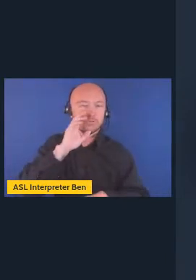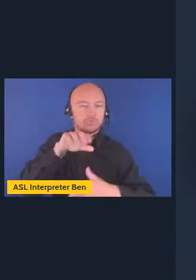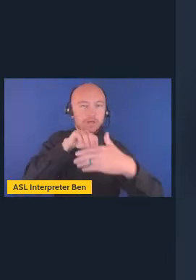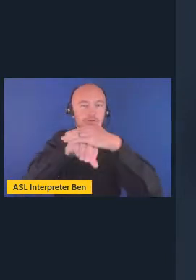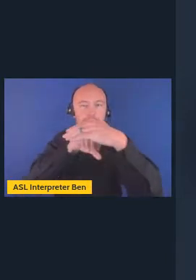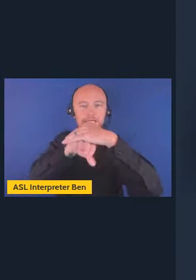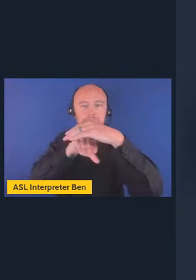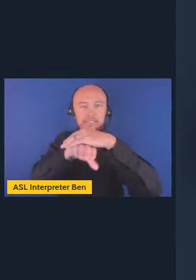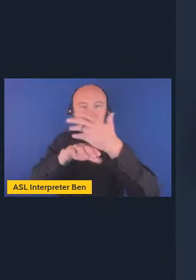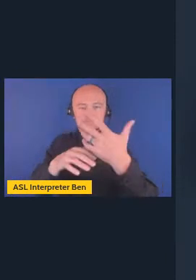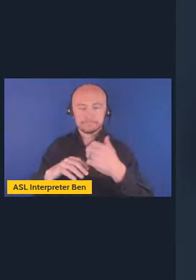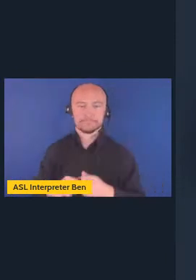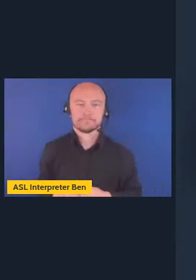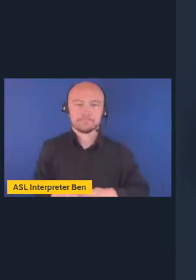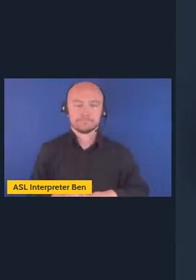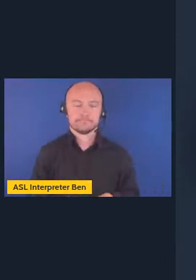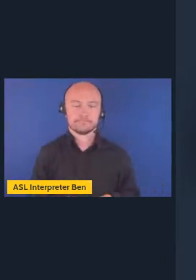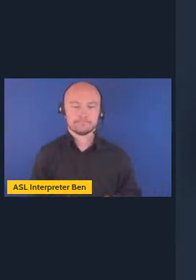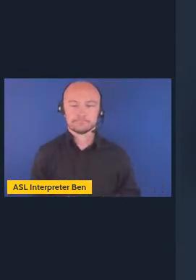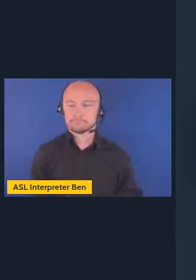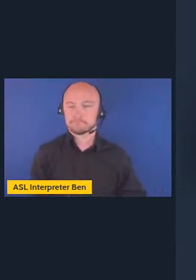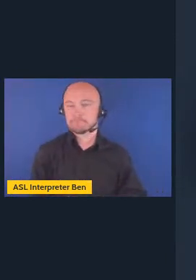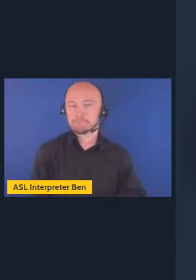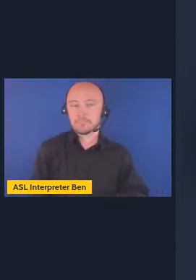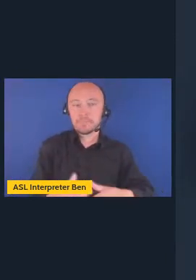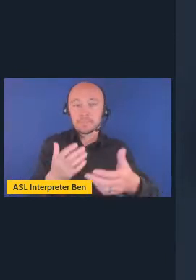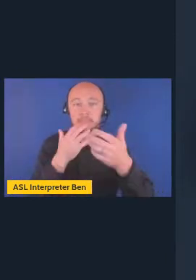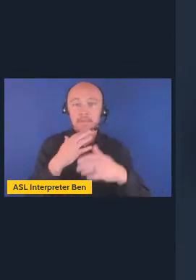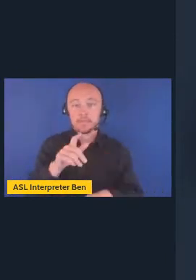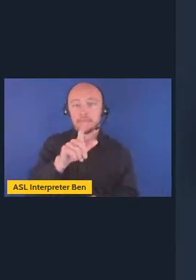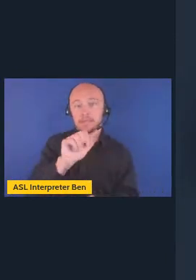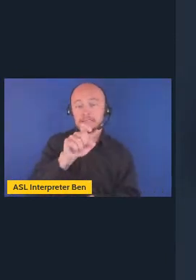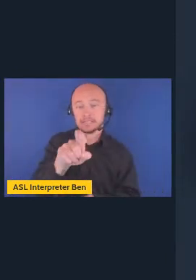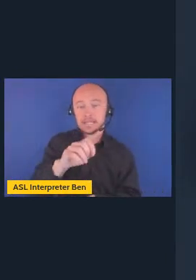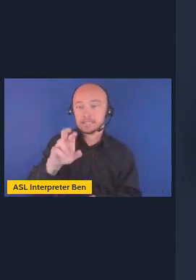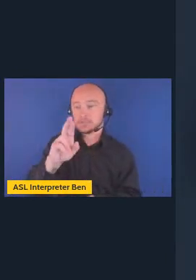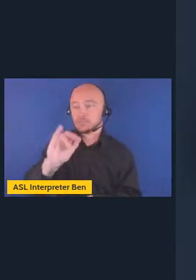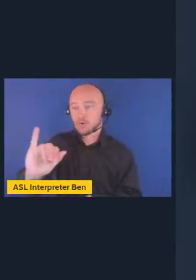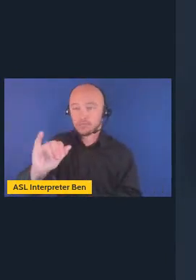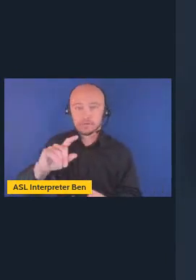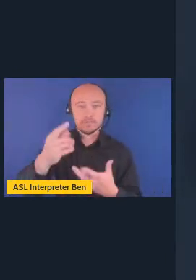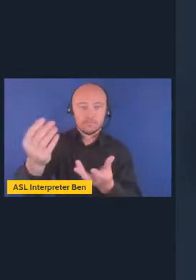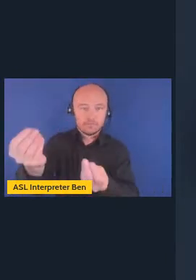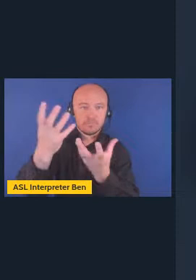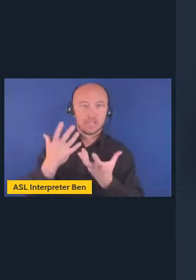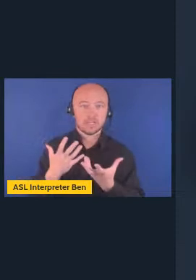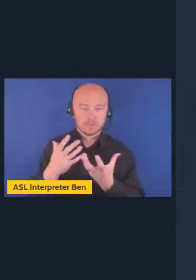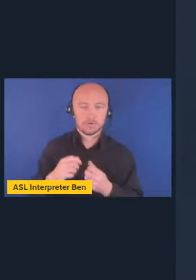runners. Thanks to the contributors Lex, Rami, and Rumath for these contributions.